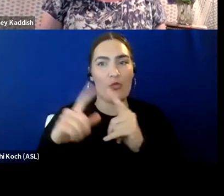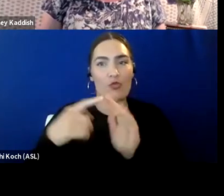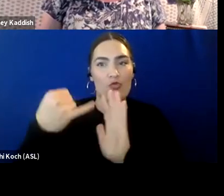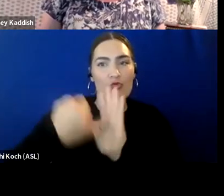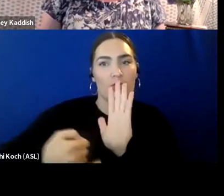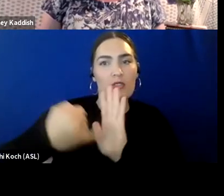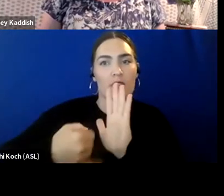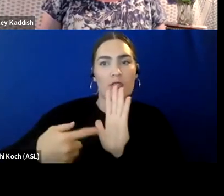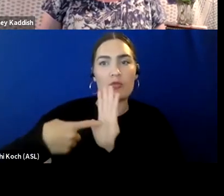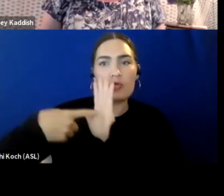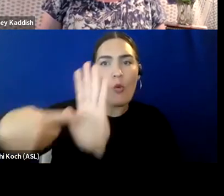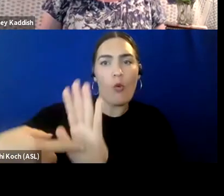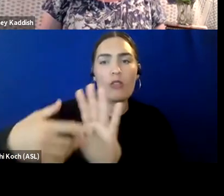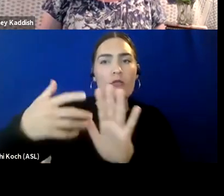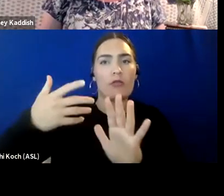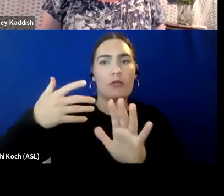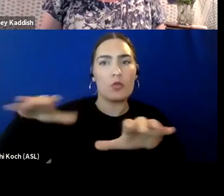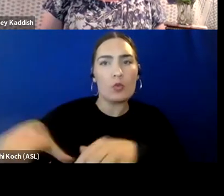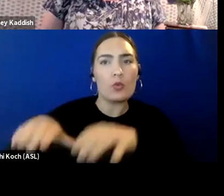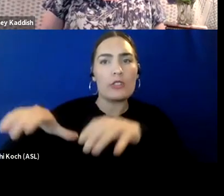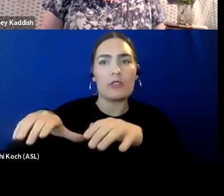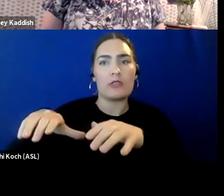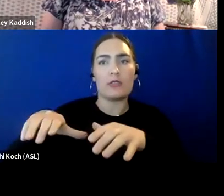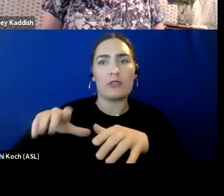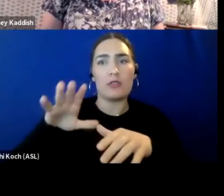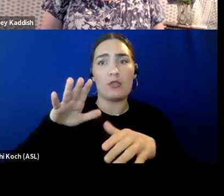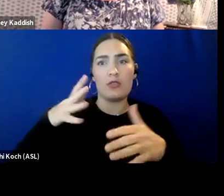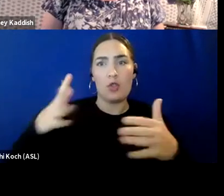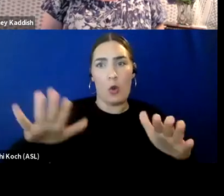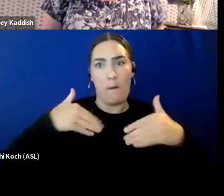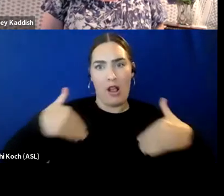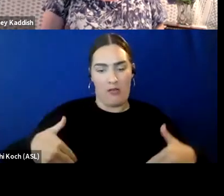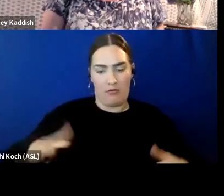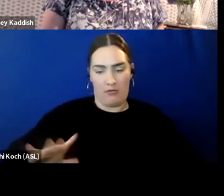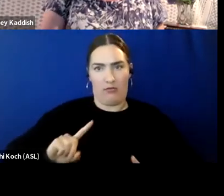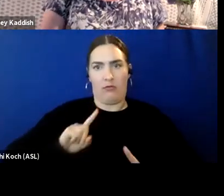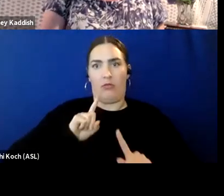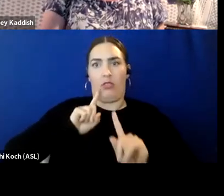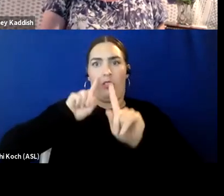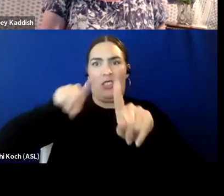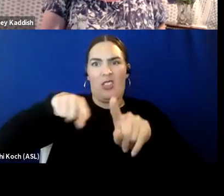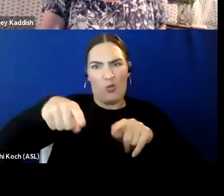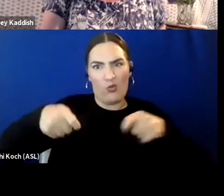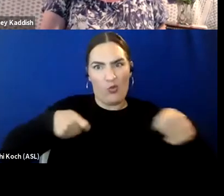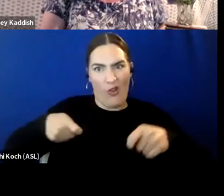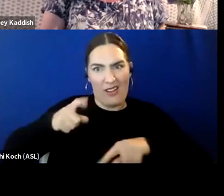just responding. It's just doing what your body wants to do in response.